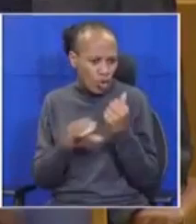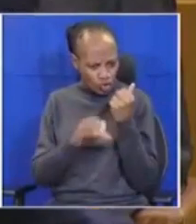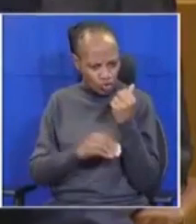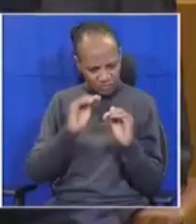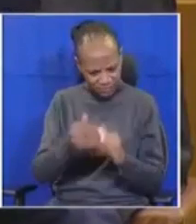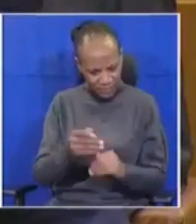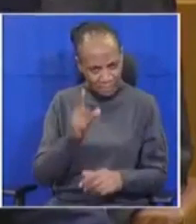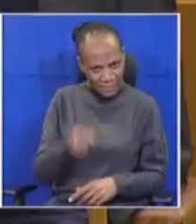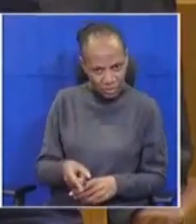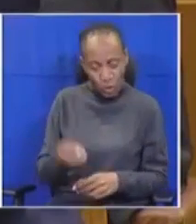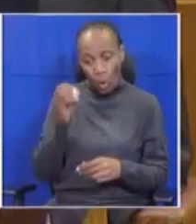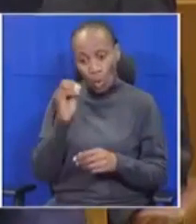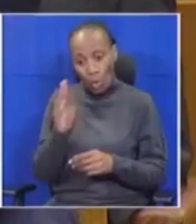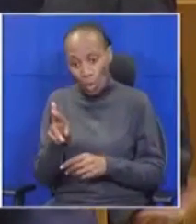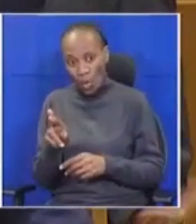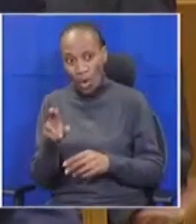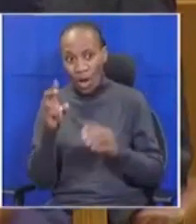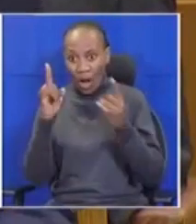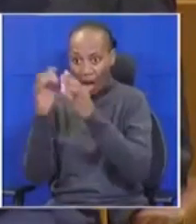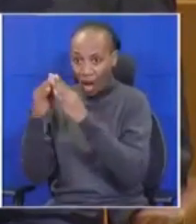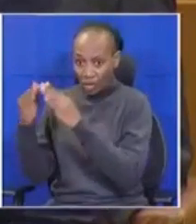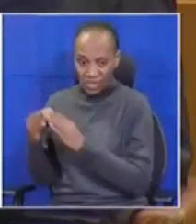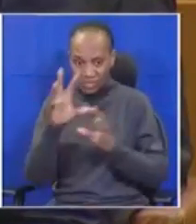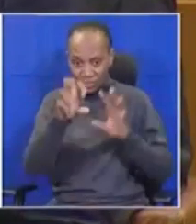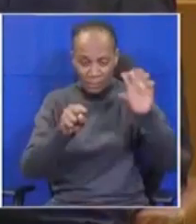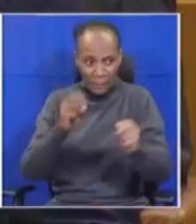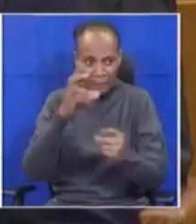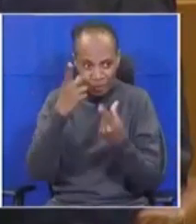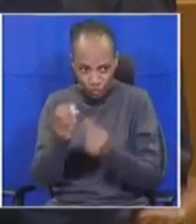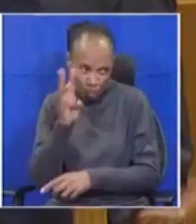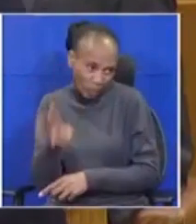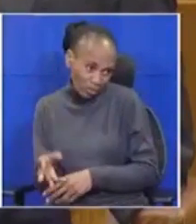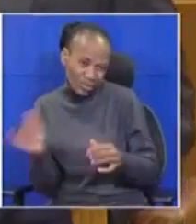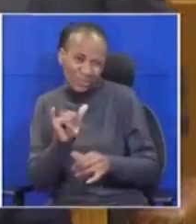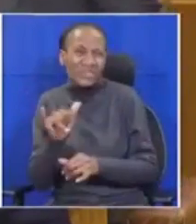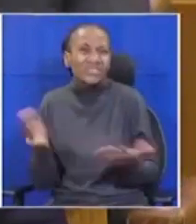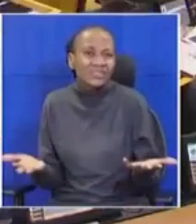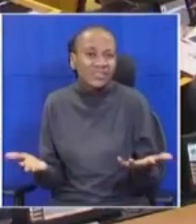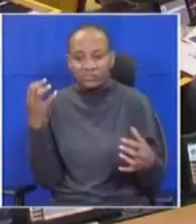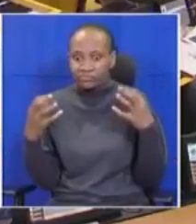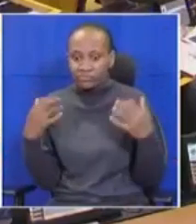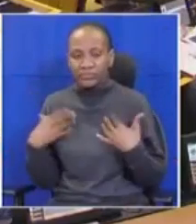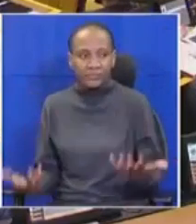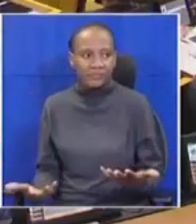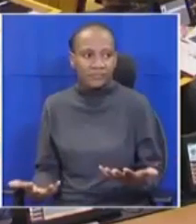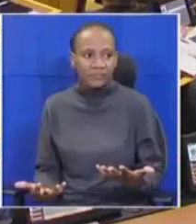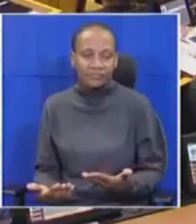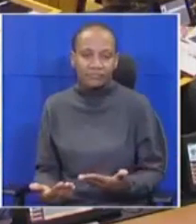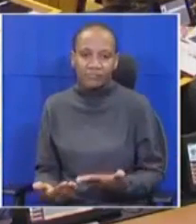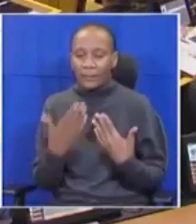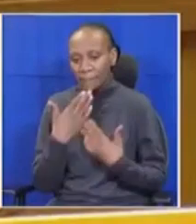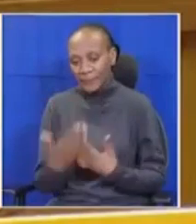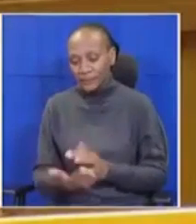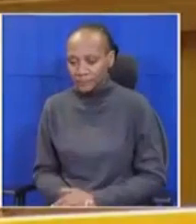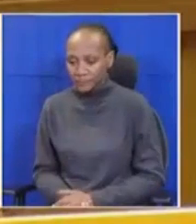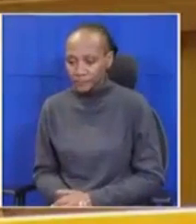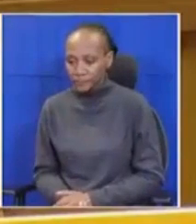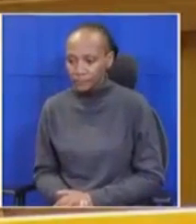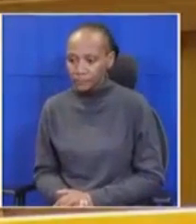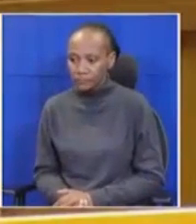in that it's property seizures? Which is it exactly, Mr. President? Thank you very much. The Honourable President. Thank